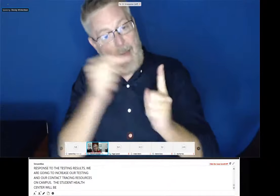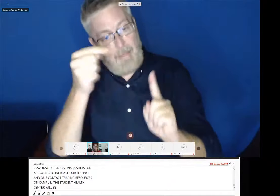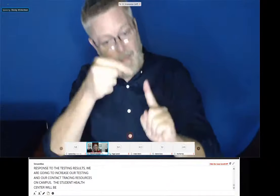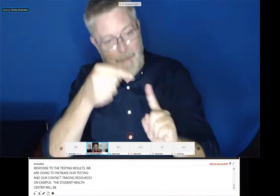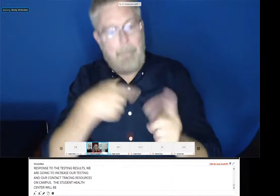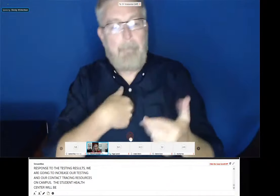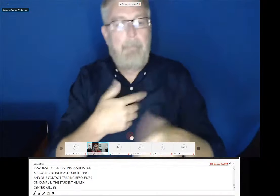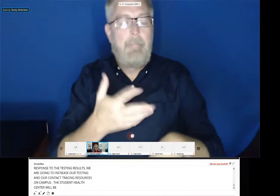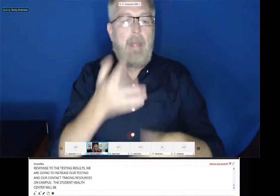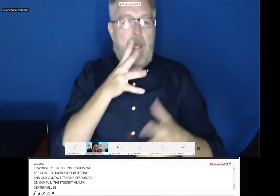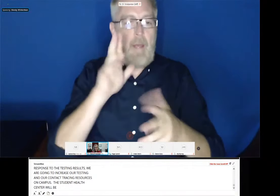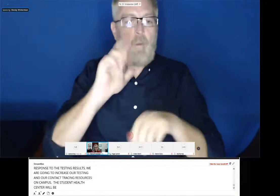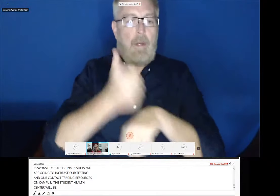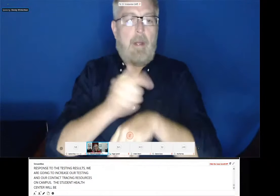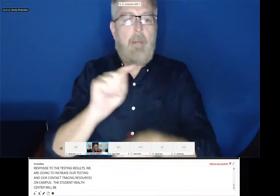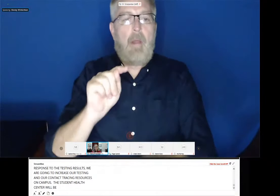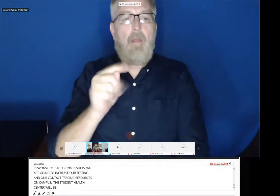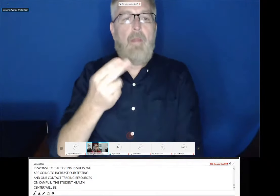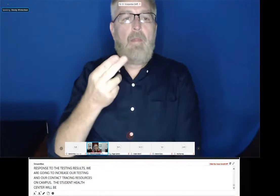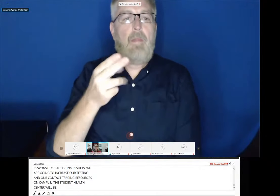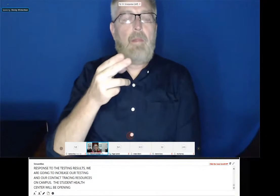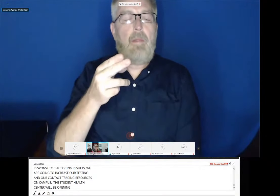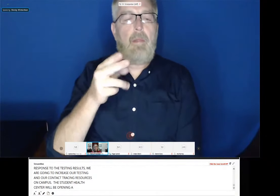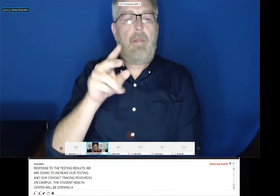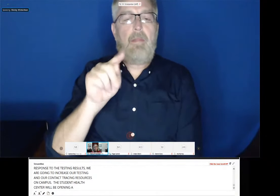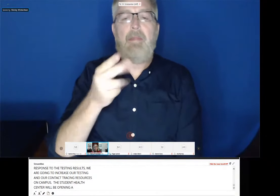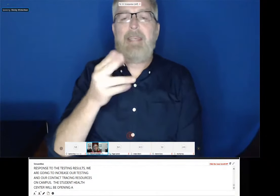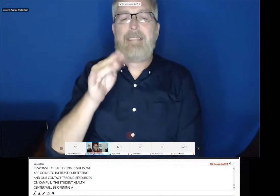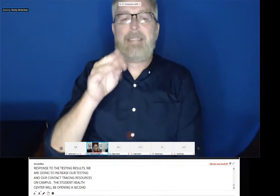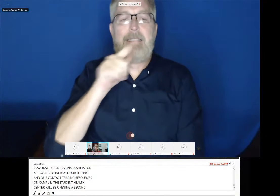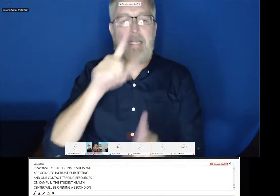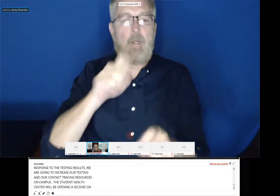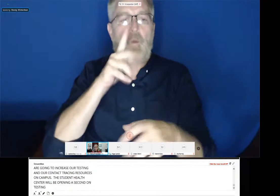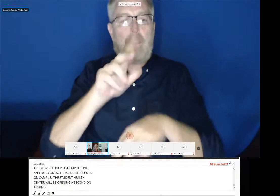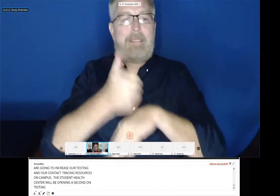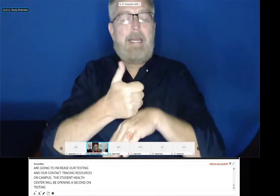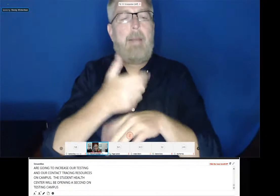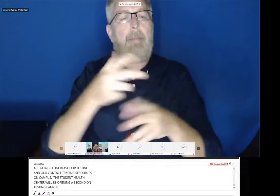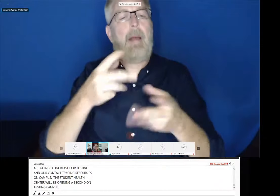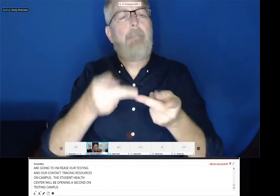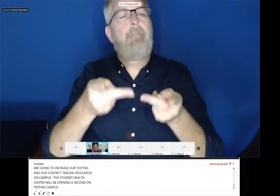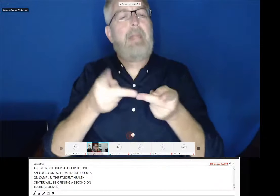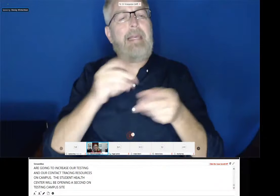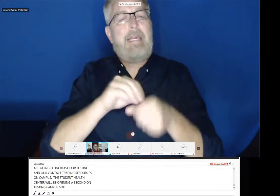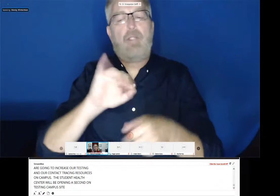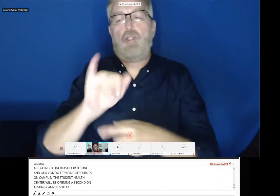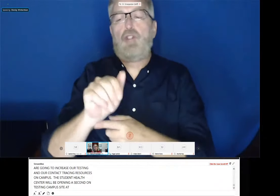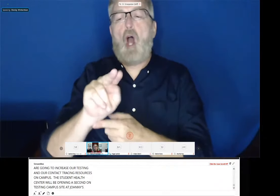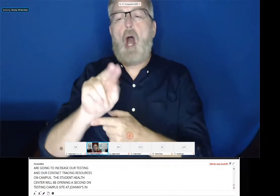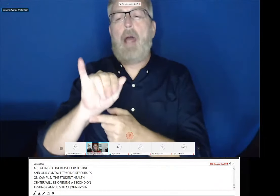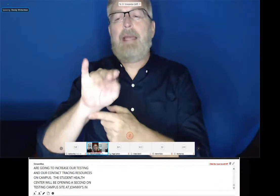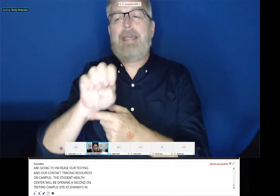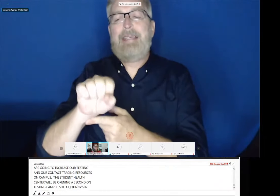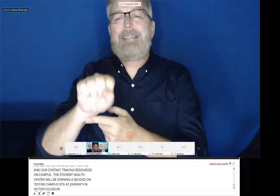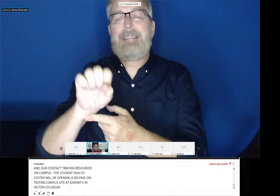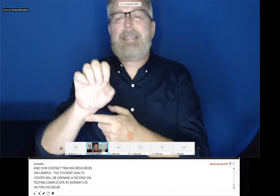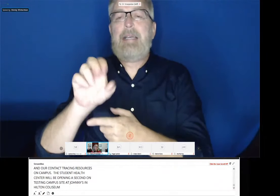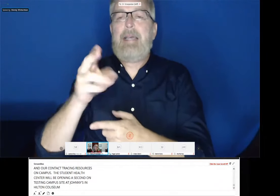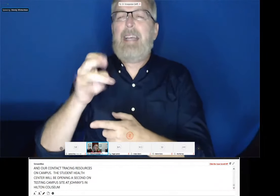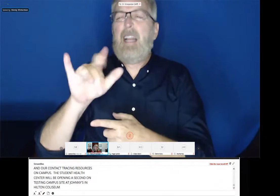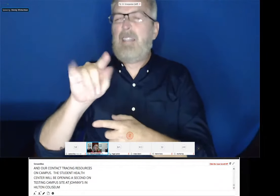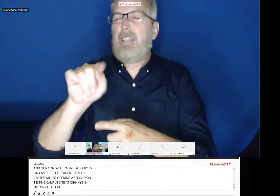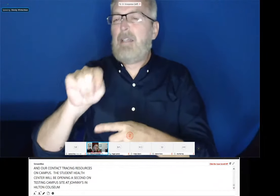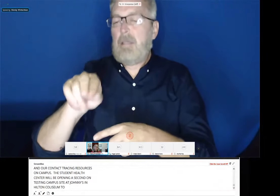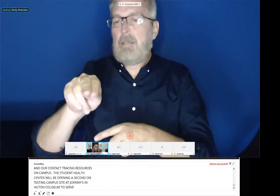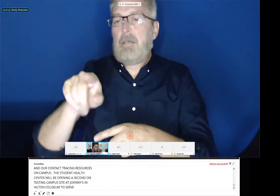testing site at Johnny's in Hilton Coliseum to serve more people quickly. Also, we are more than